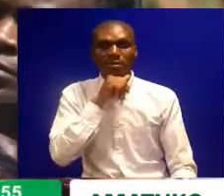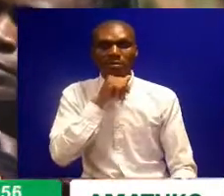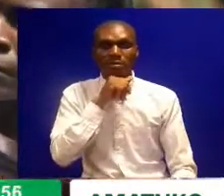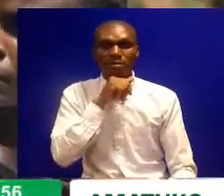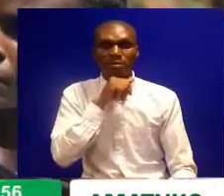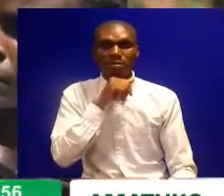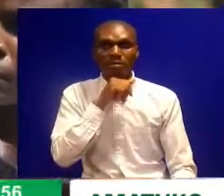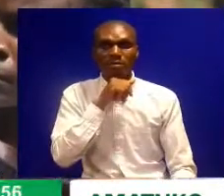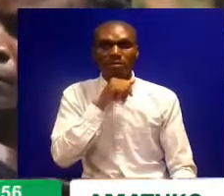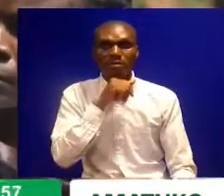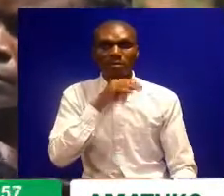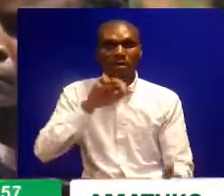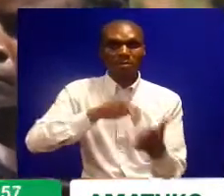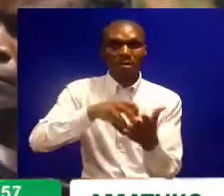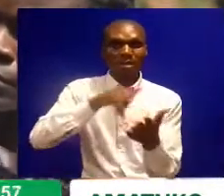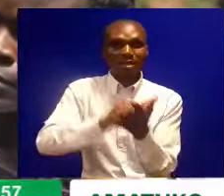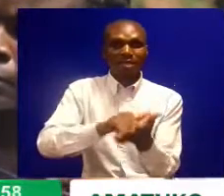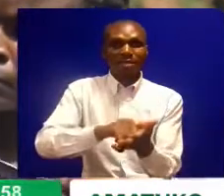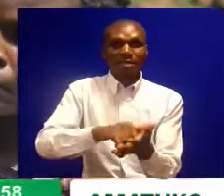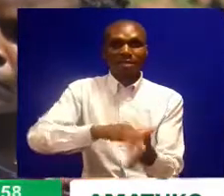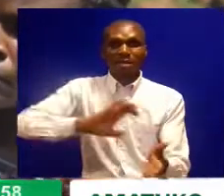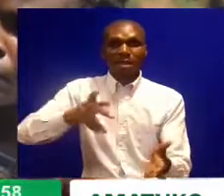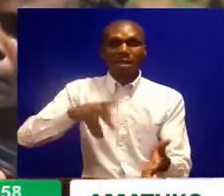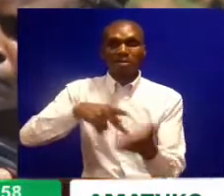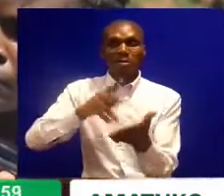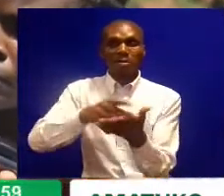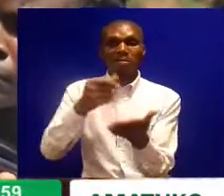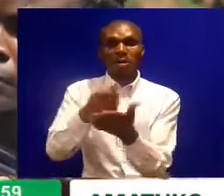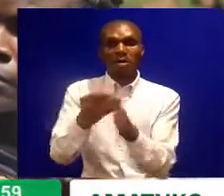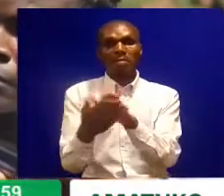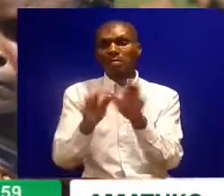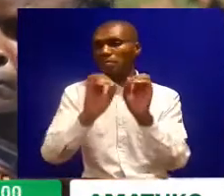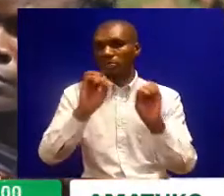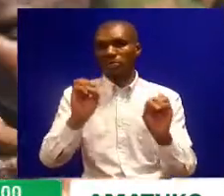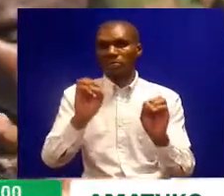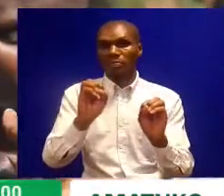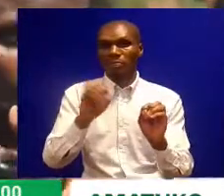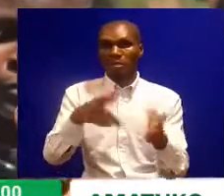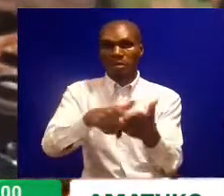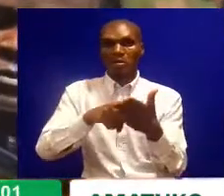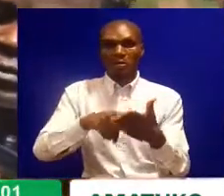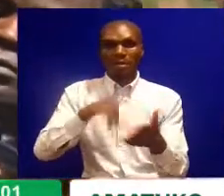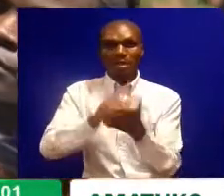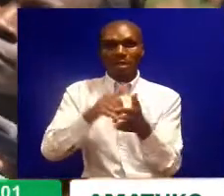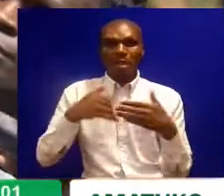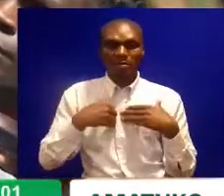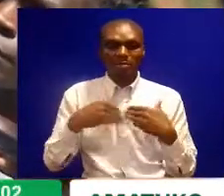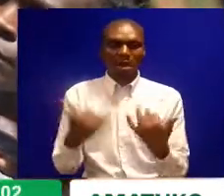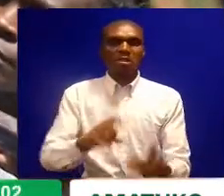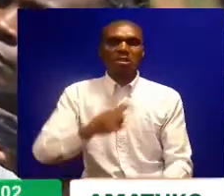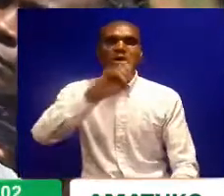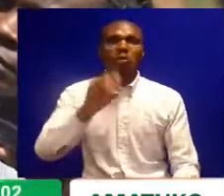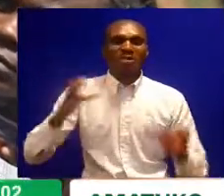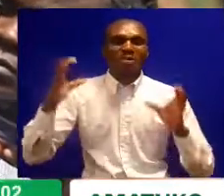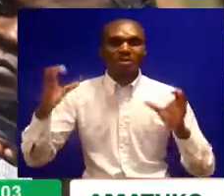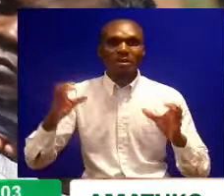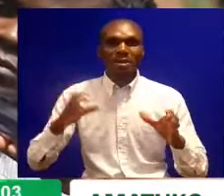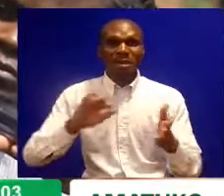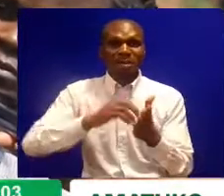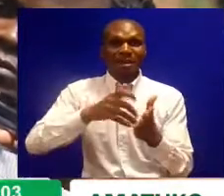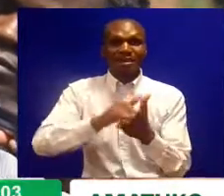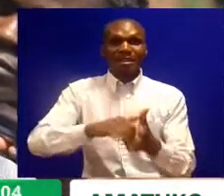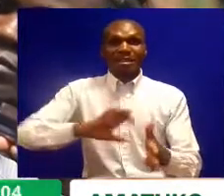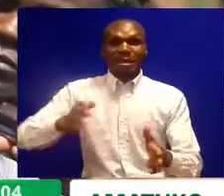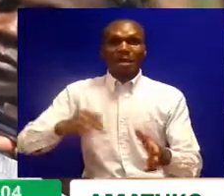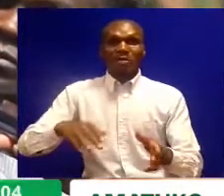in area se meaning account no tara nyago tia nyago tuma beso ise chibeng chito chiron jiri toira to pue boli na ki account ye go mete bono go sete to